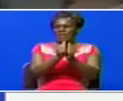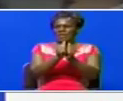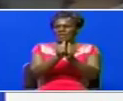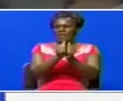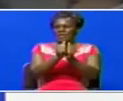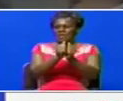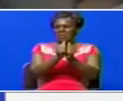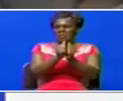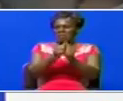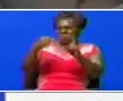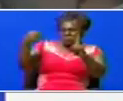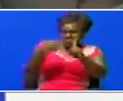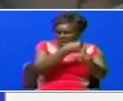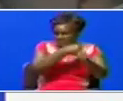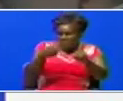There is no need for violence.